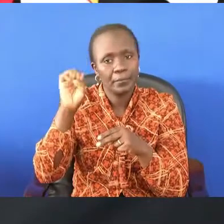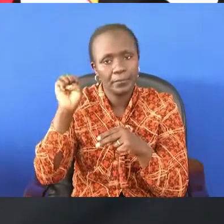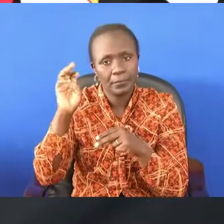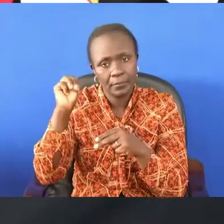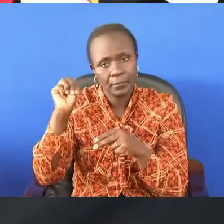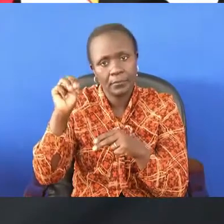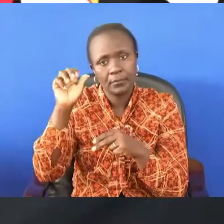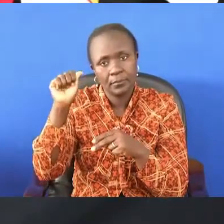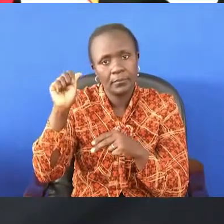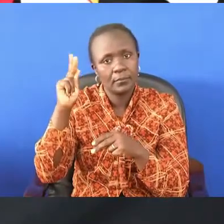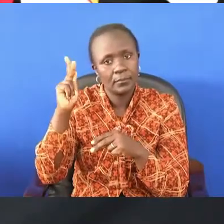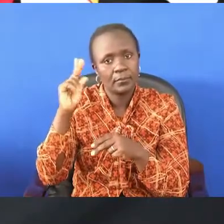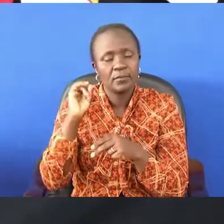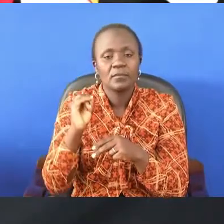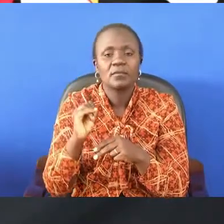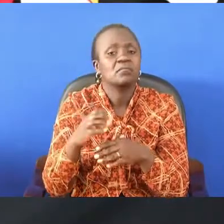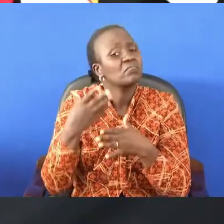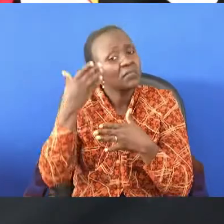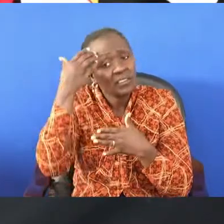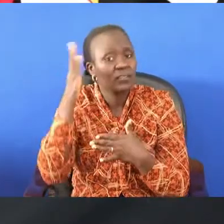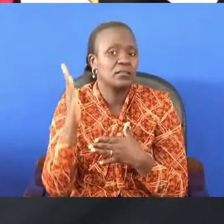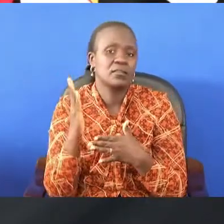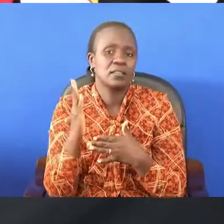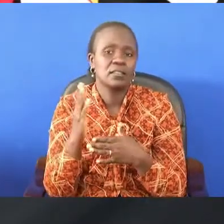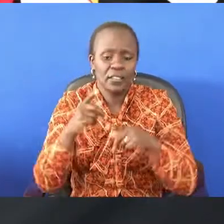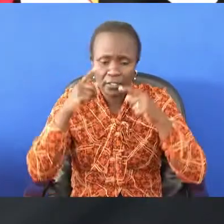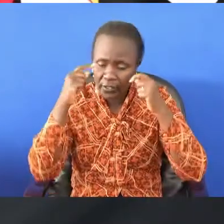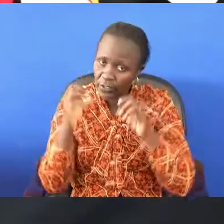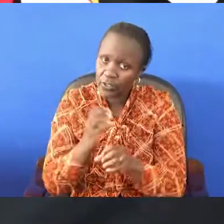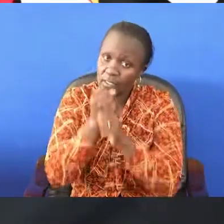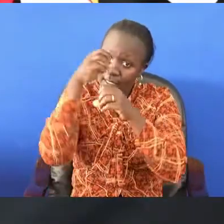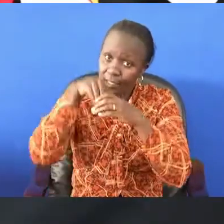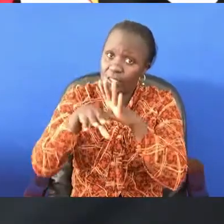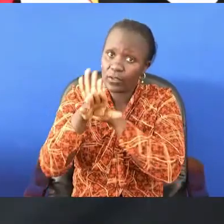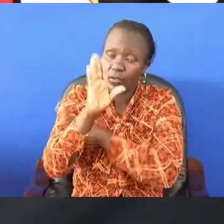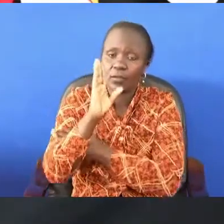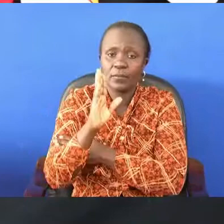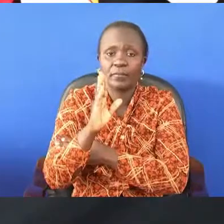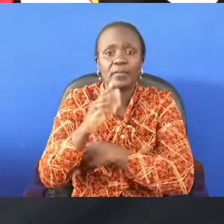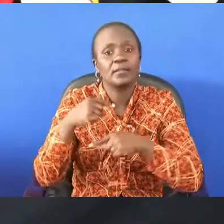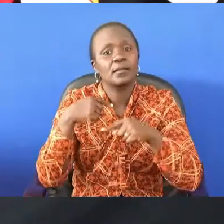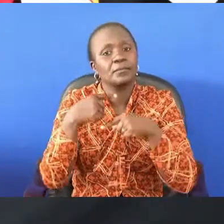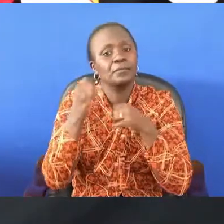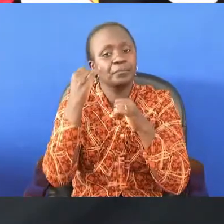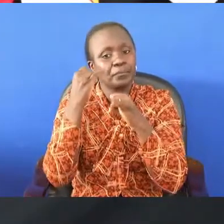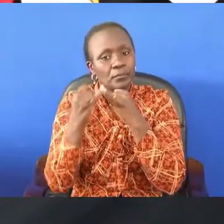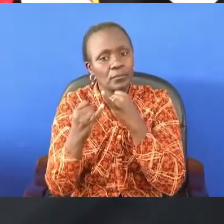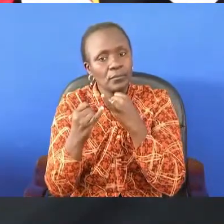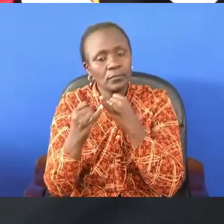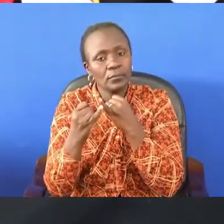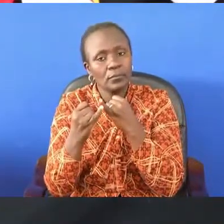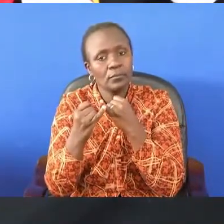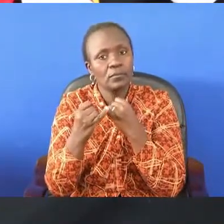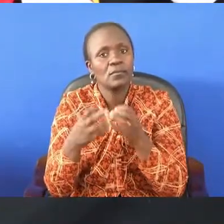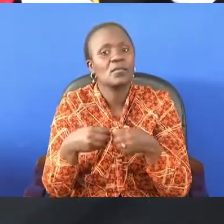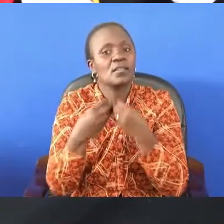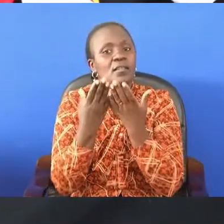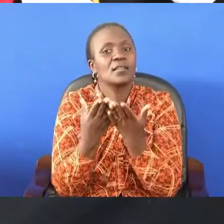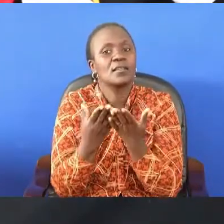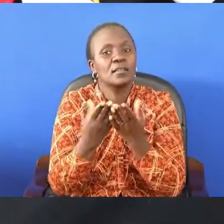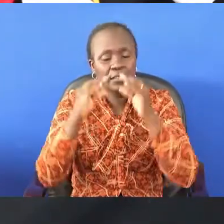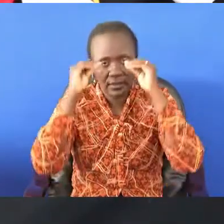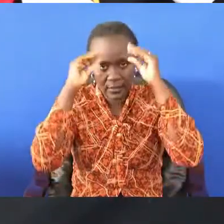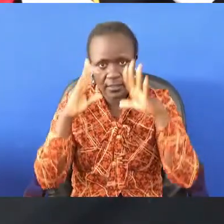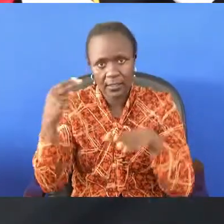least expecting. So let's keep on trusting in God. Till there, I want to give